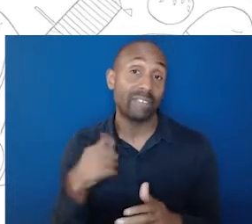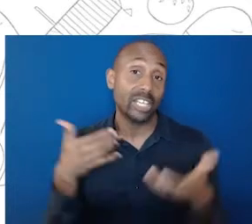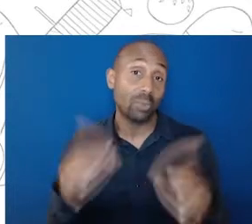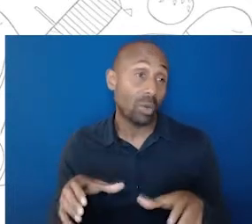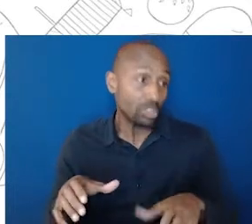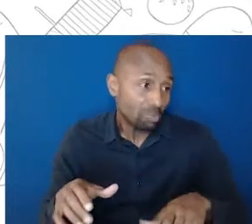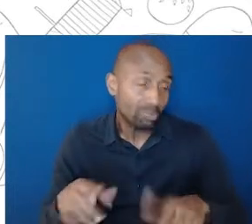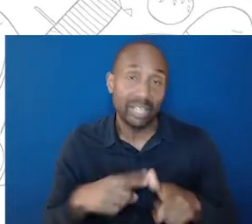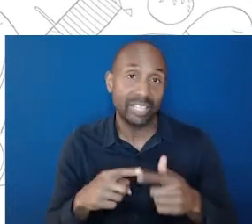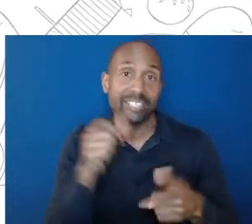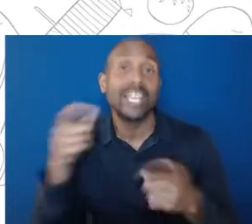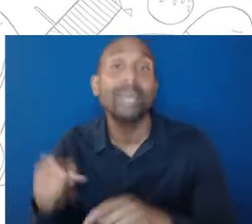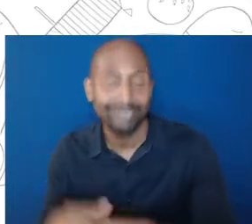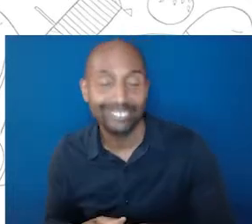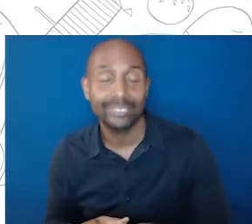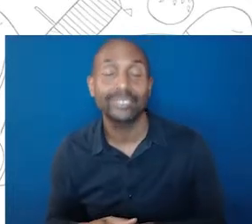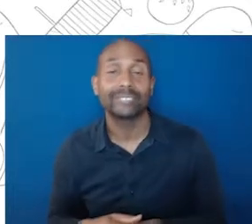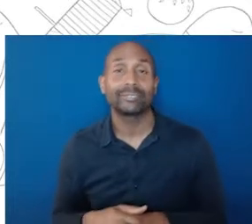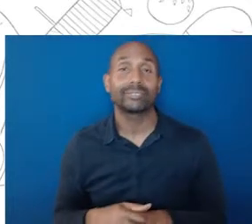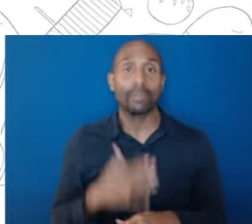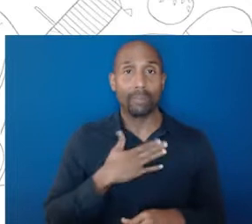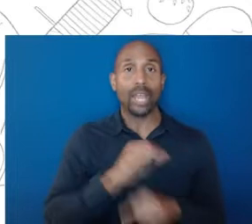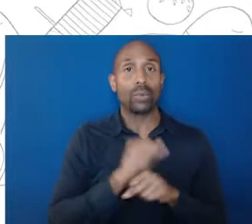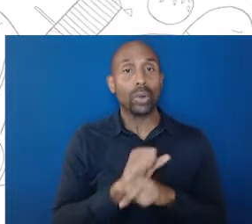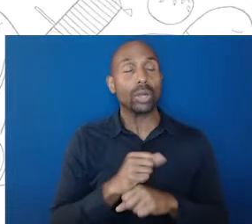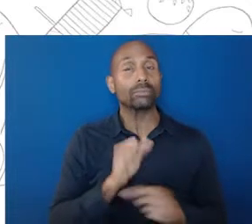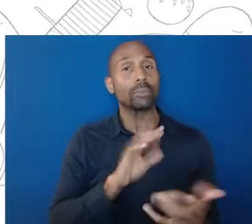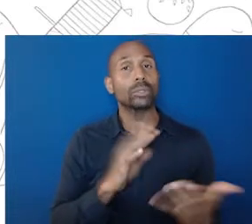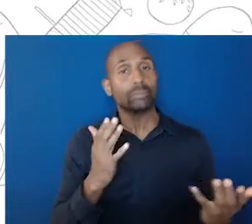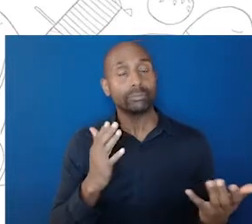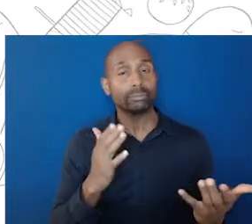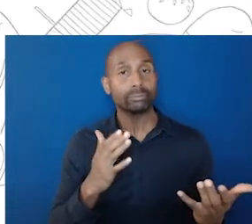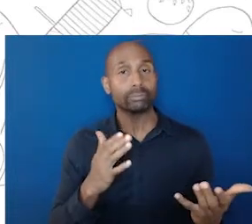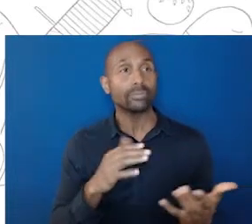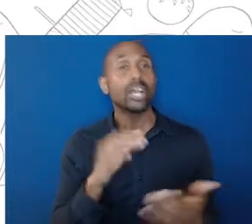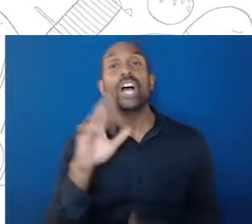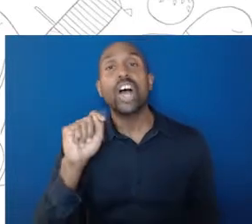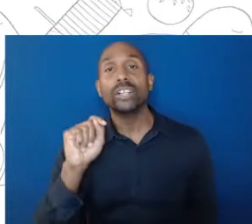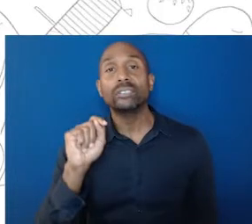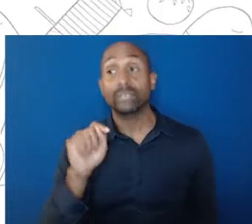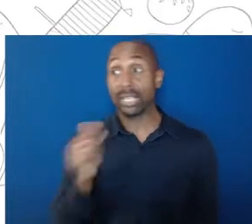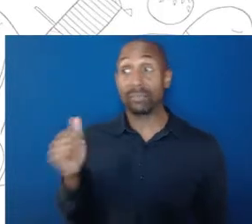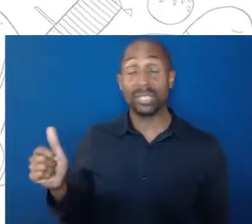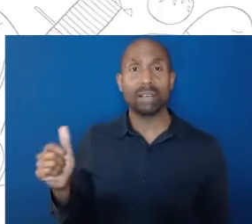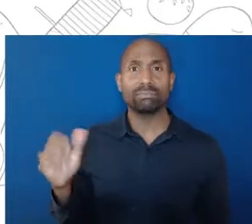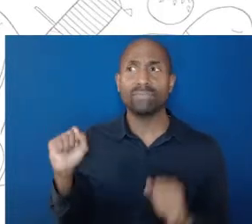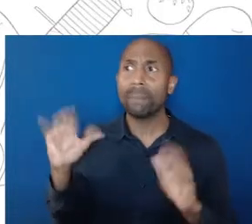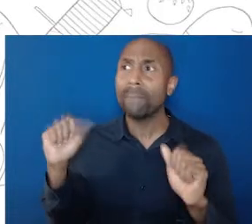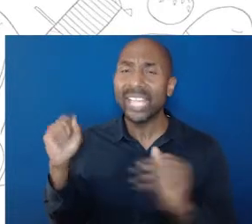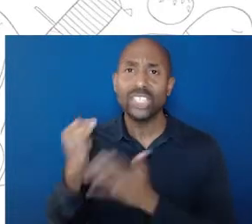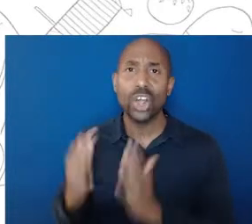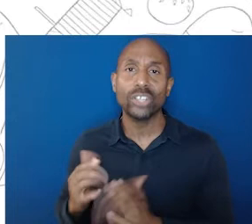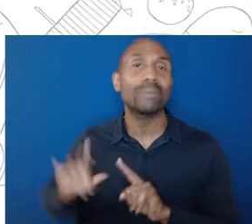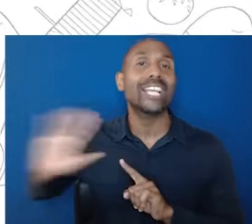don't. And he doesn't, because I think about my work as art. he is an extraordinary artist, but